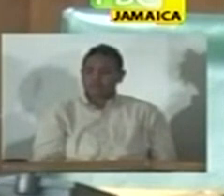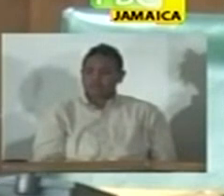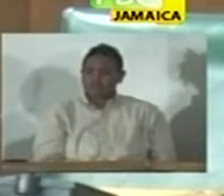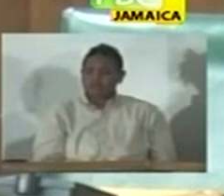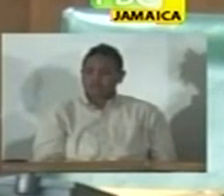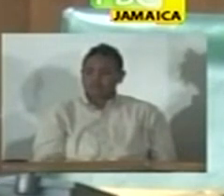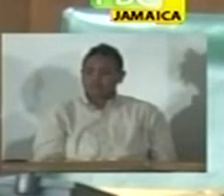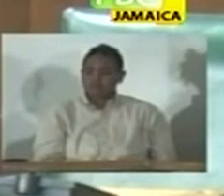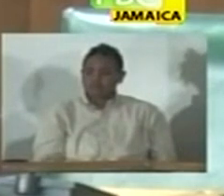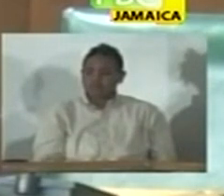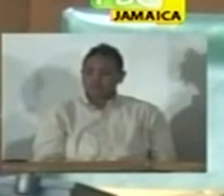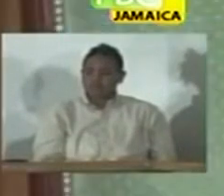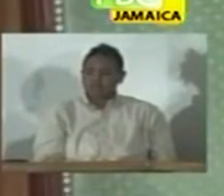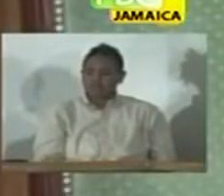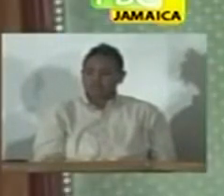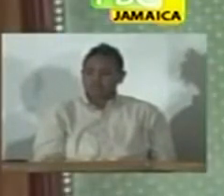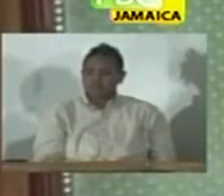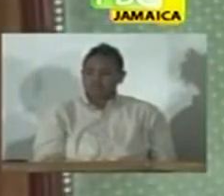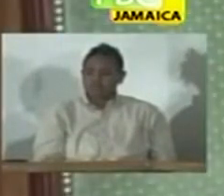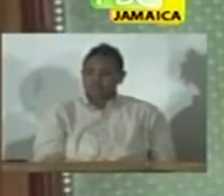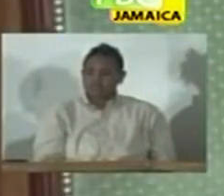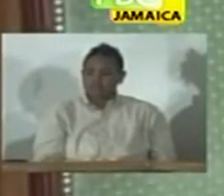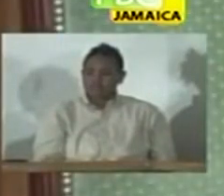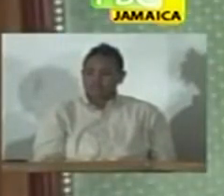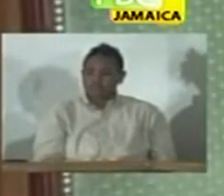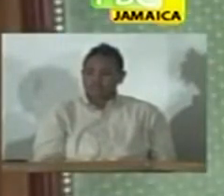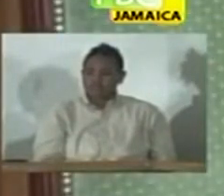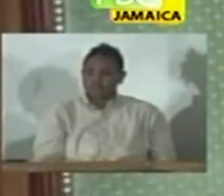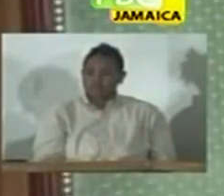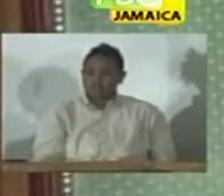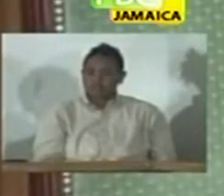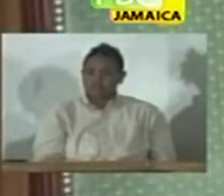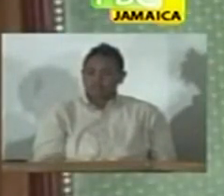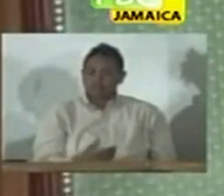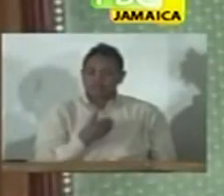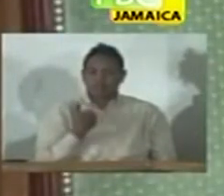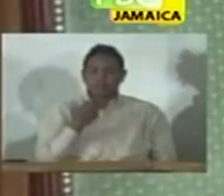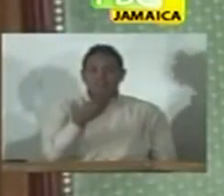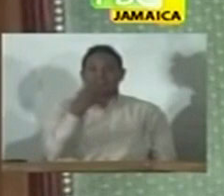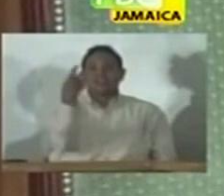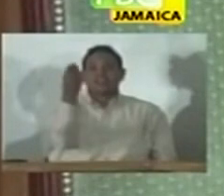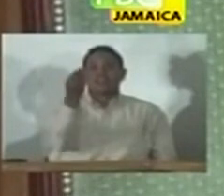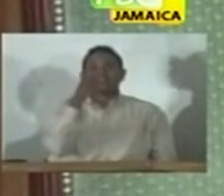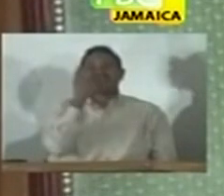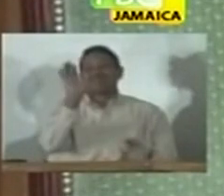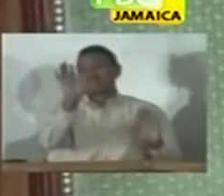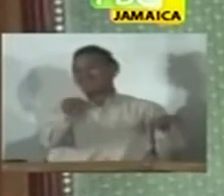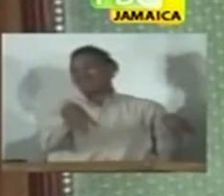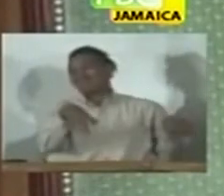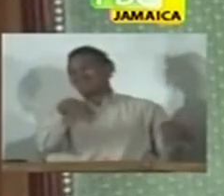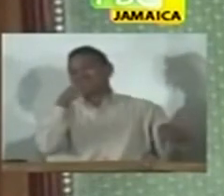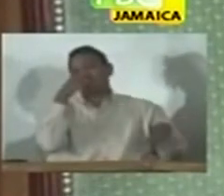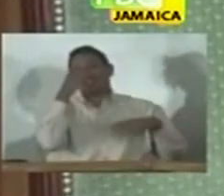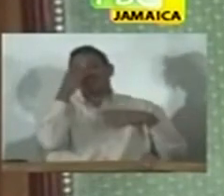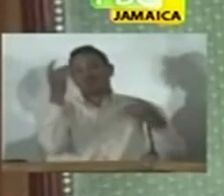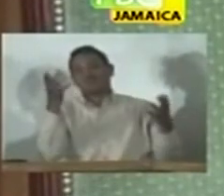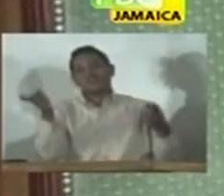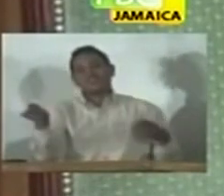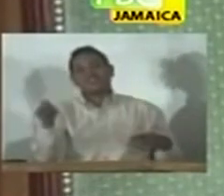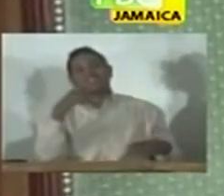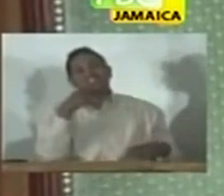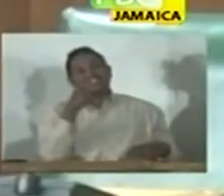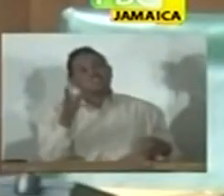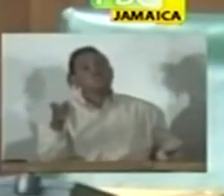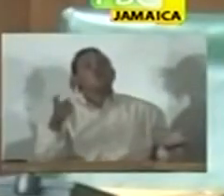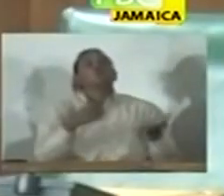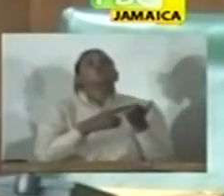Just address me. You don't have to discuss anything that was said. The members have left, you know. Okay, so they're not interested in hearing what you have to say. So you